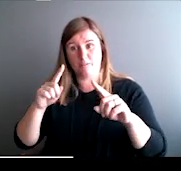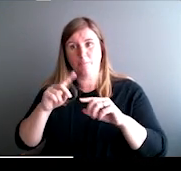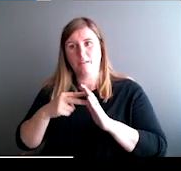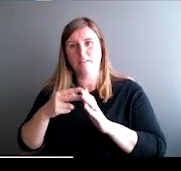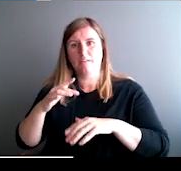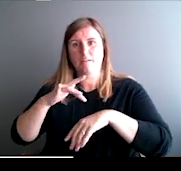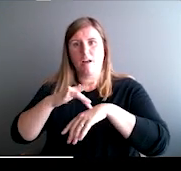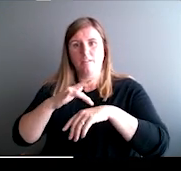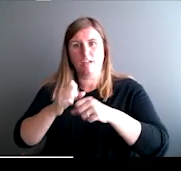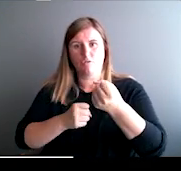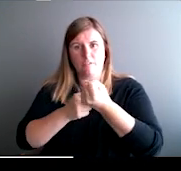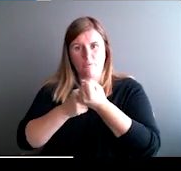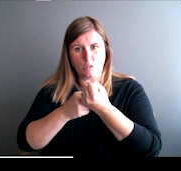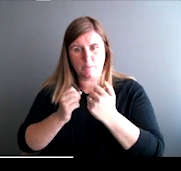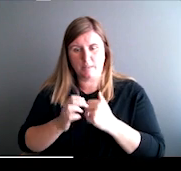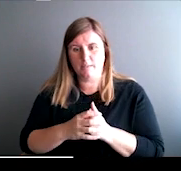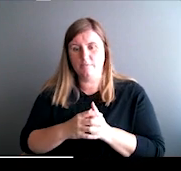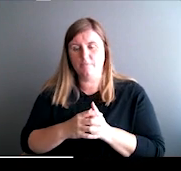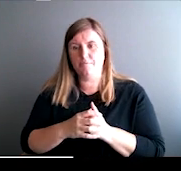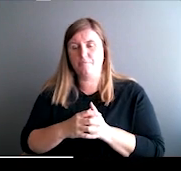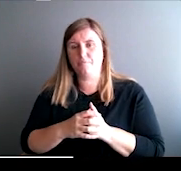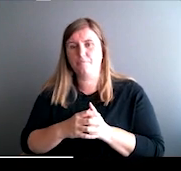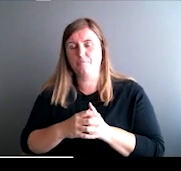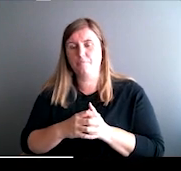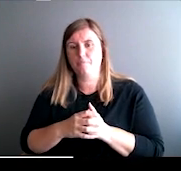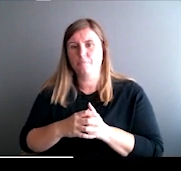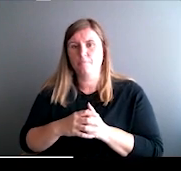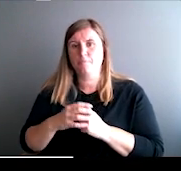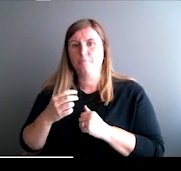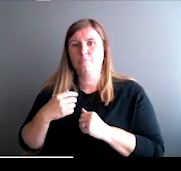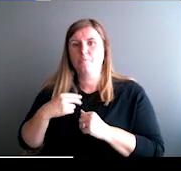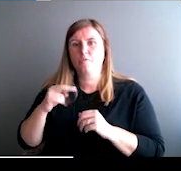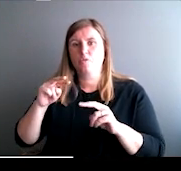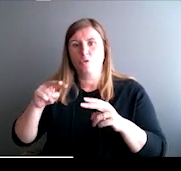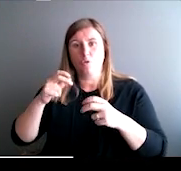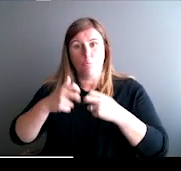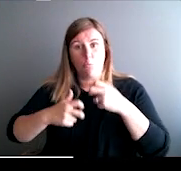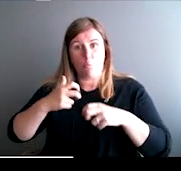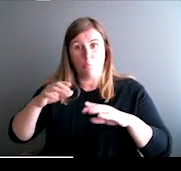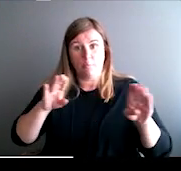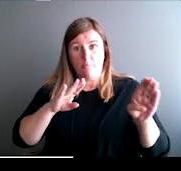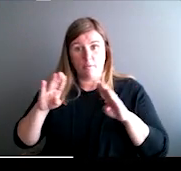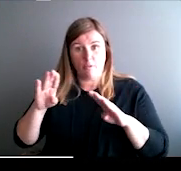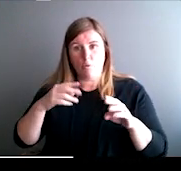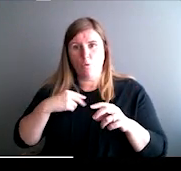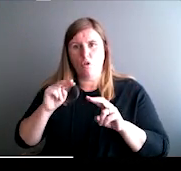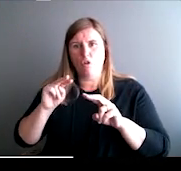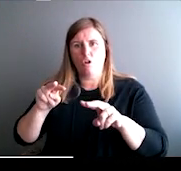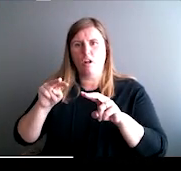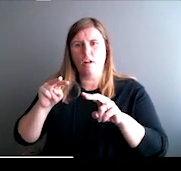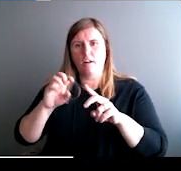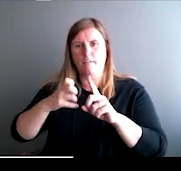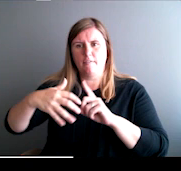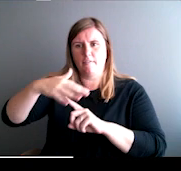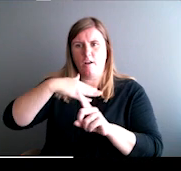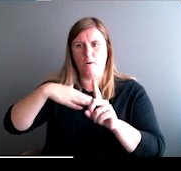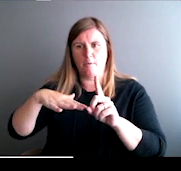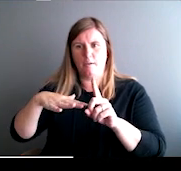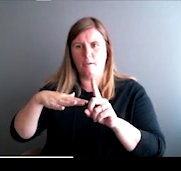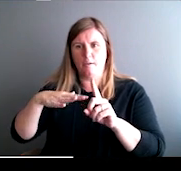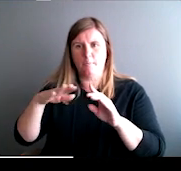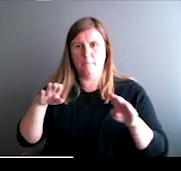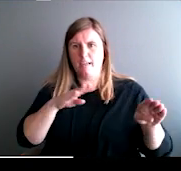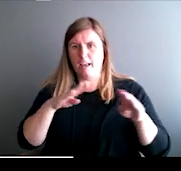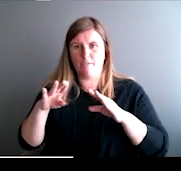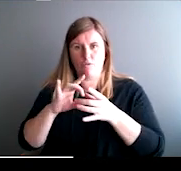reinforcement. When we look at problematic behavior, we were looking at an environment